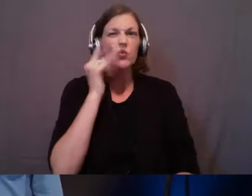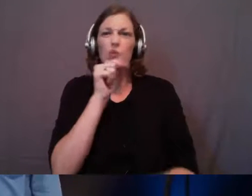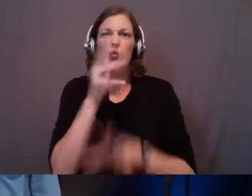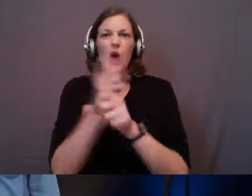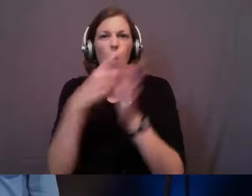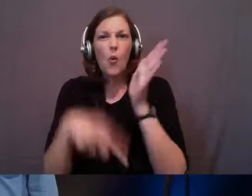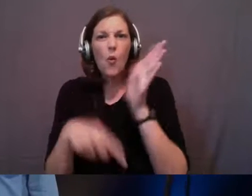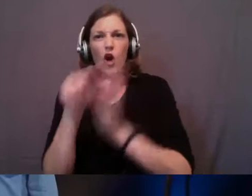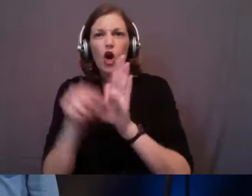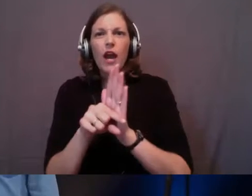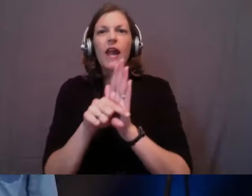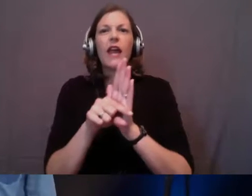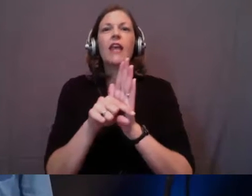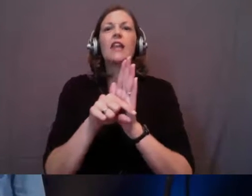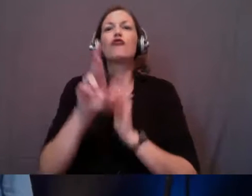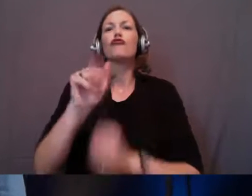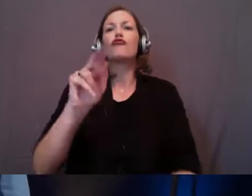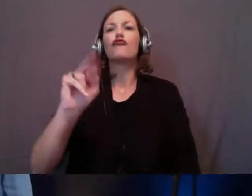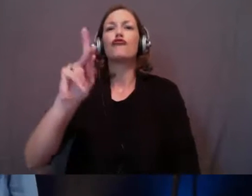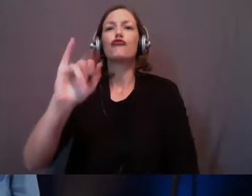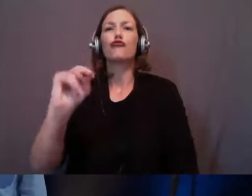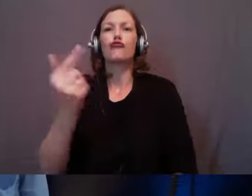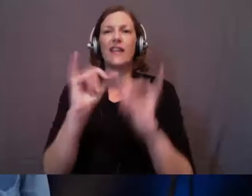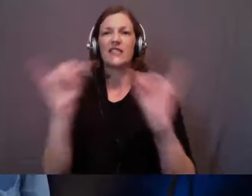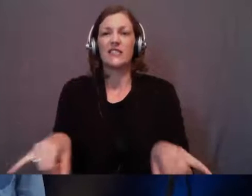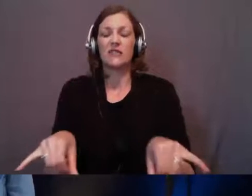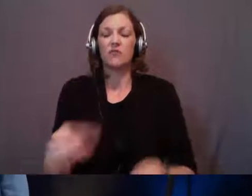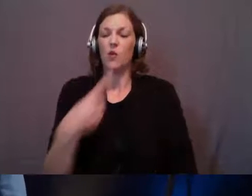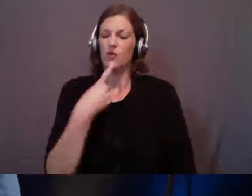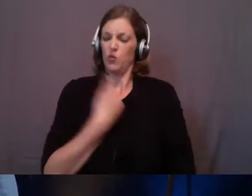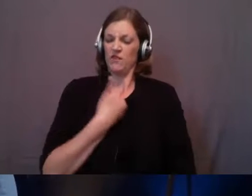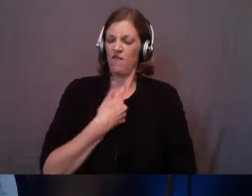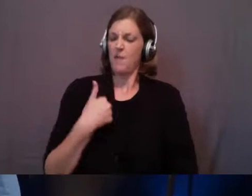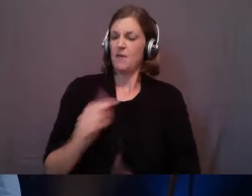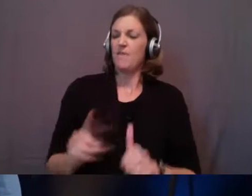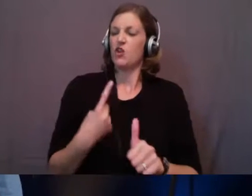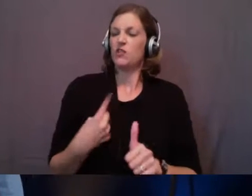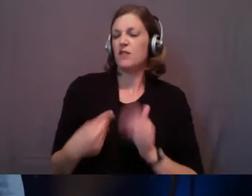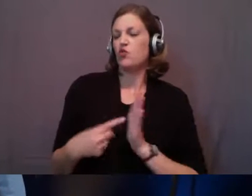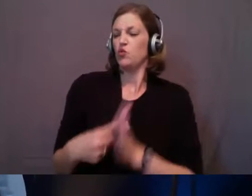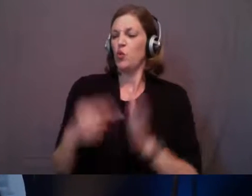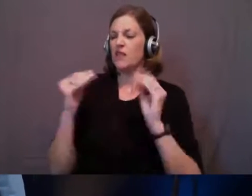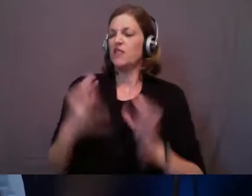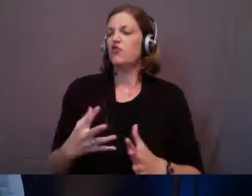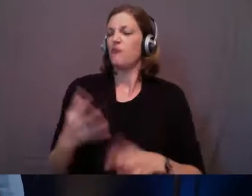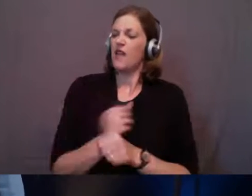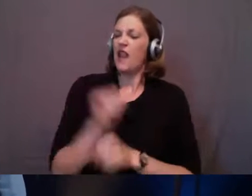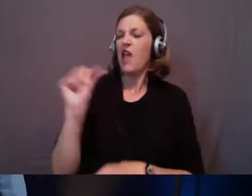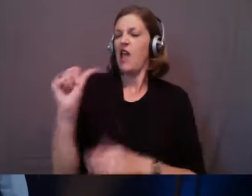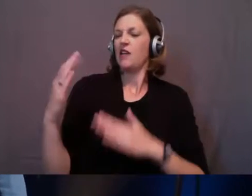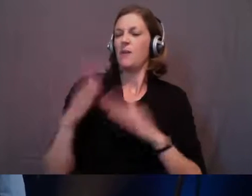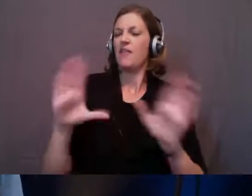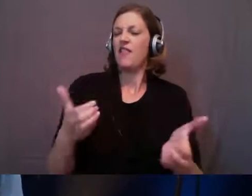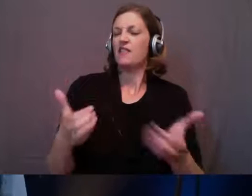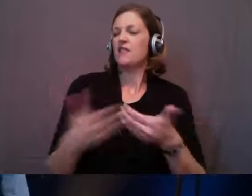had a ranking system. And I had told myself that day, I am going to be first in this class. I'm going to show this teacher that I can get an A, top of the class, even without seeing